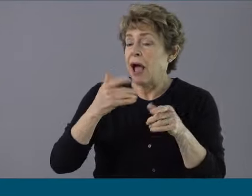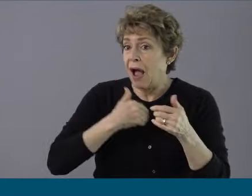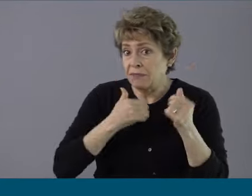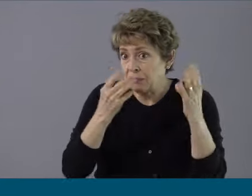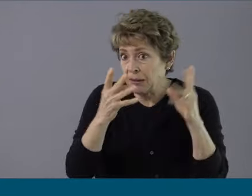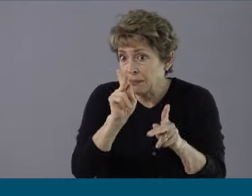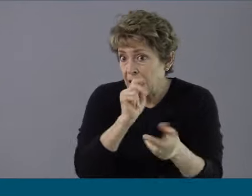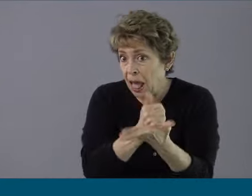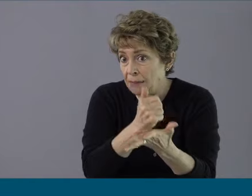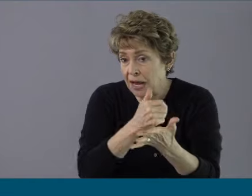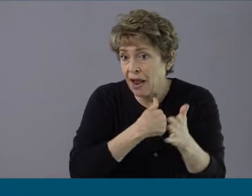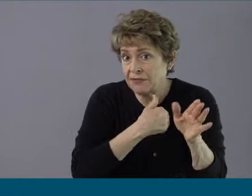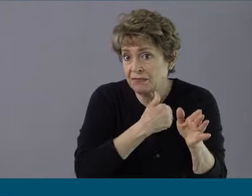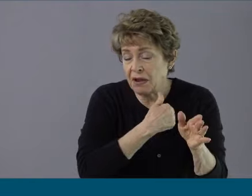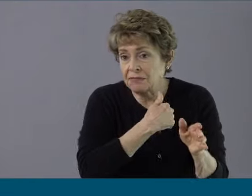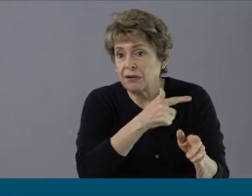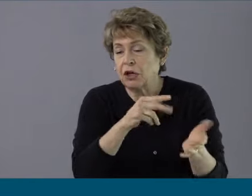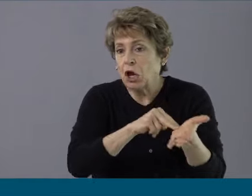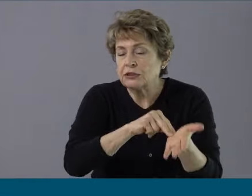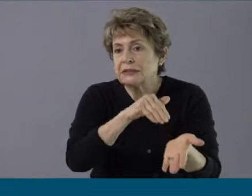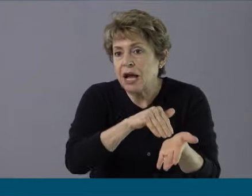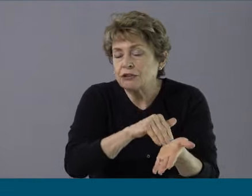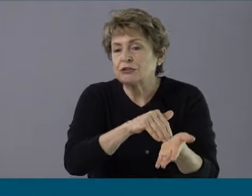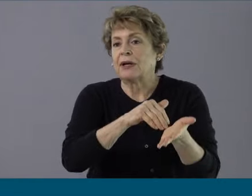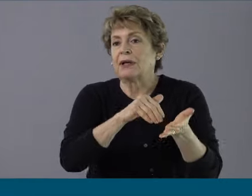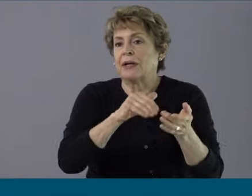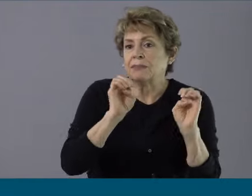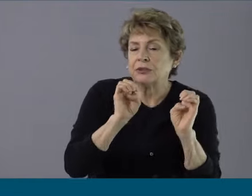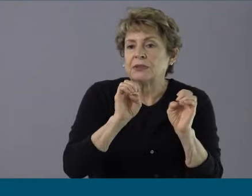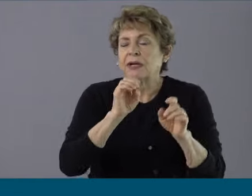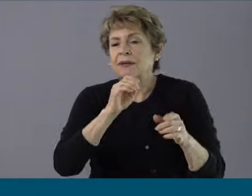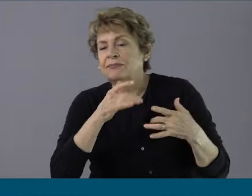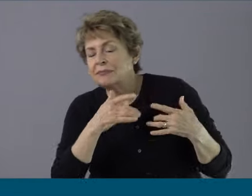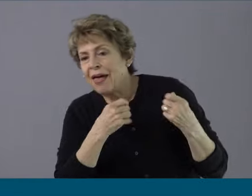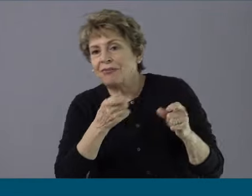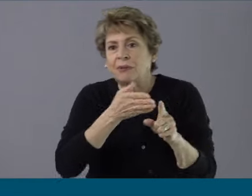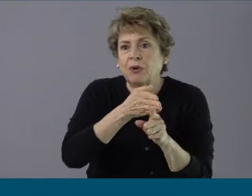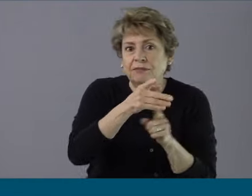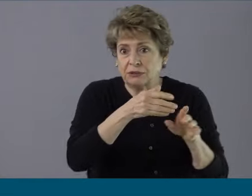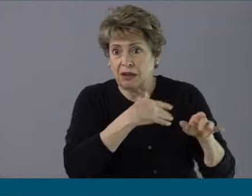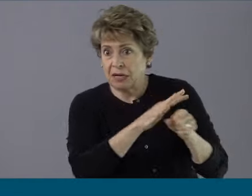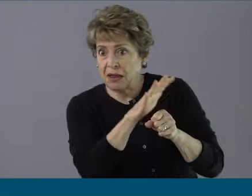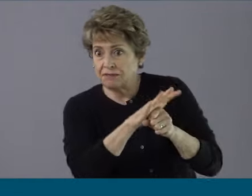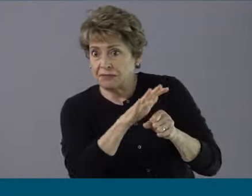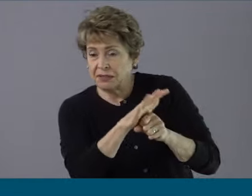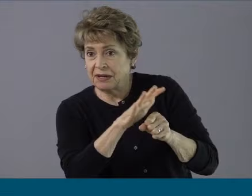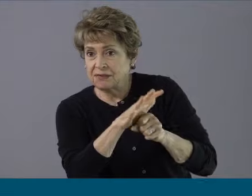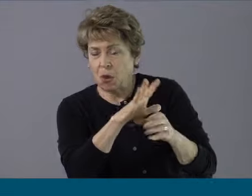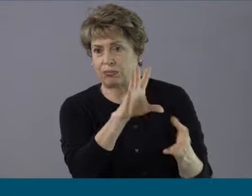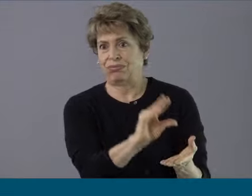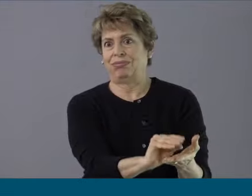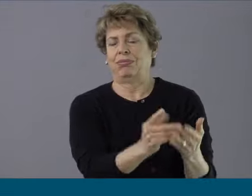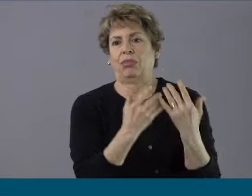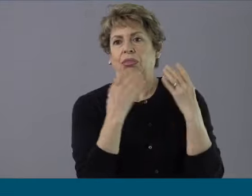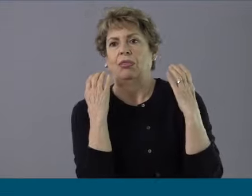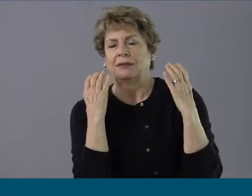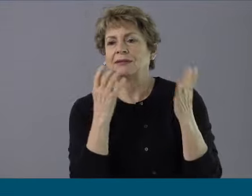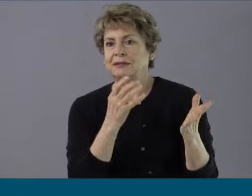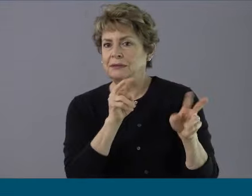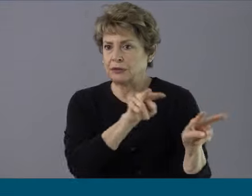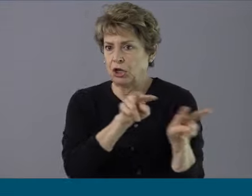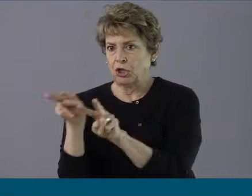are coming to help us from out of state where the federal government has stepped up. So next